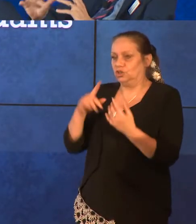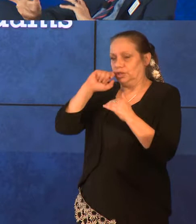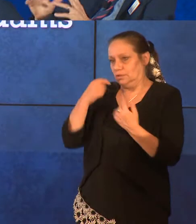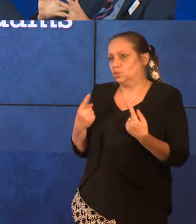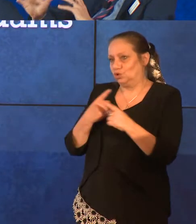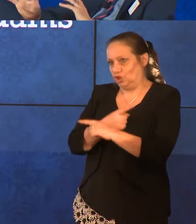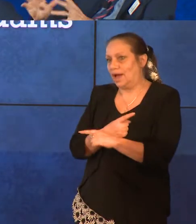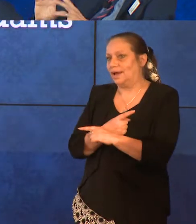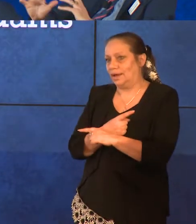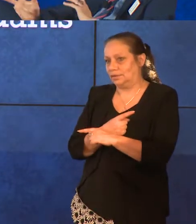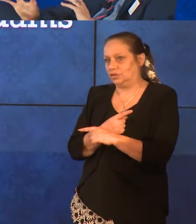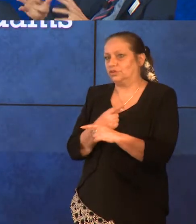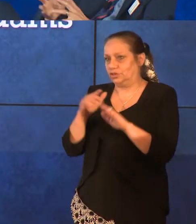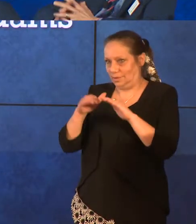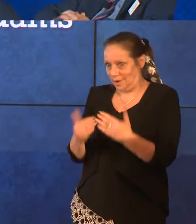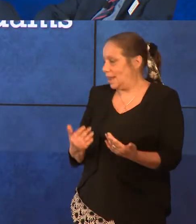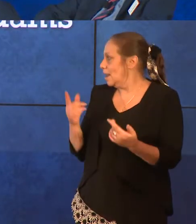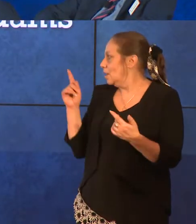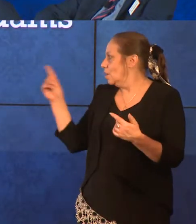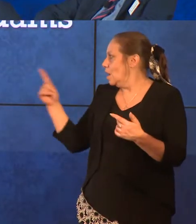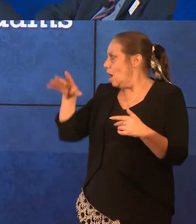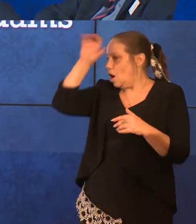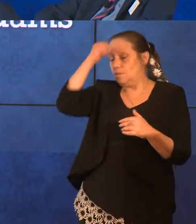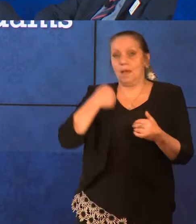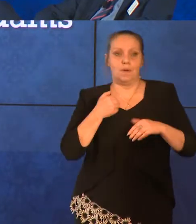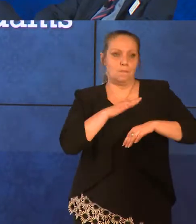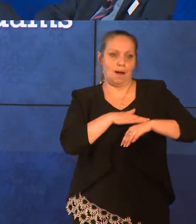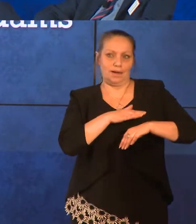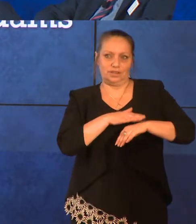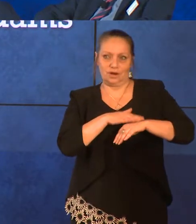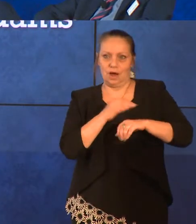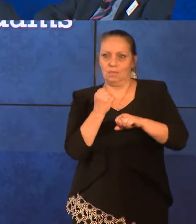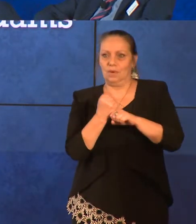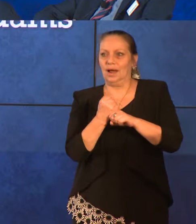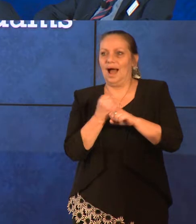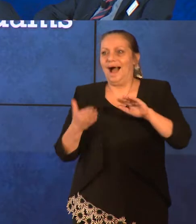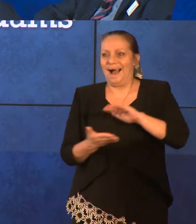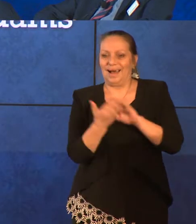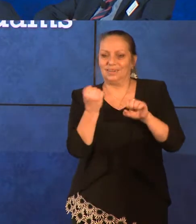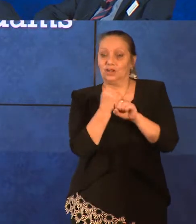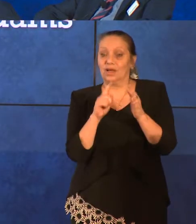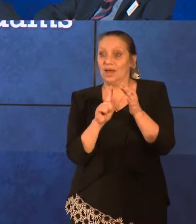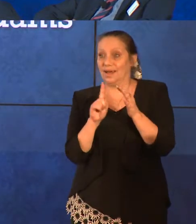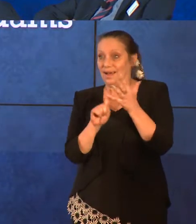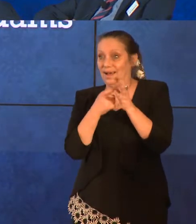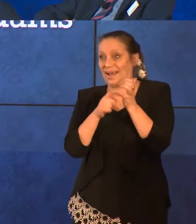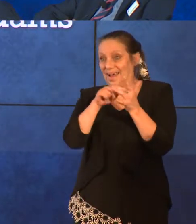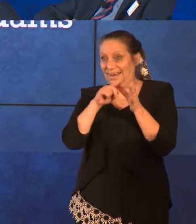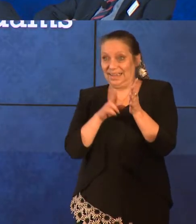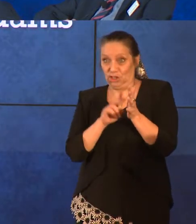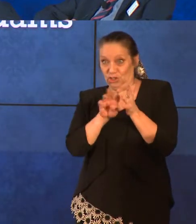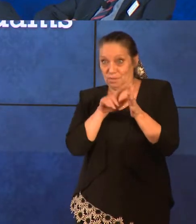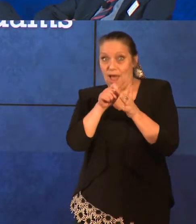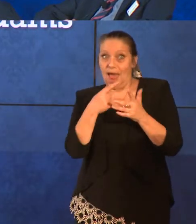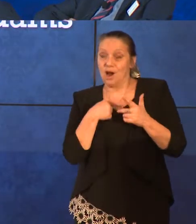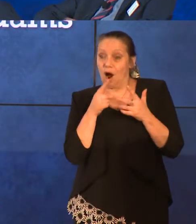slightly as a result of that new requirement. I can remember my time under the Guardian, and I would hope